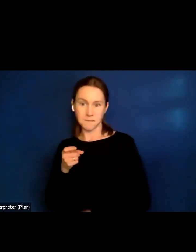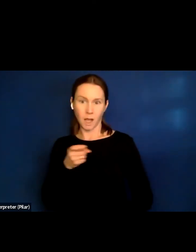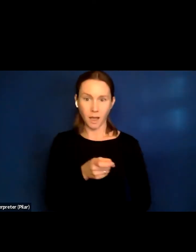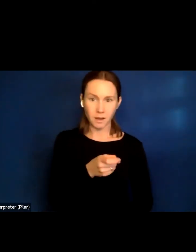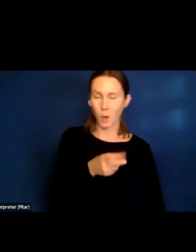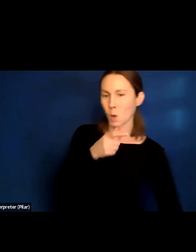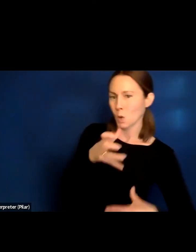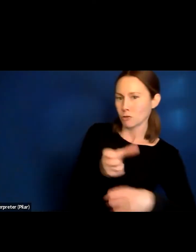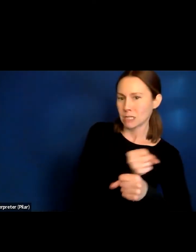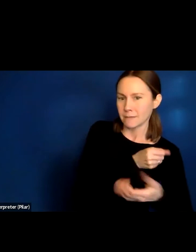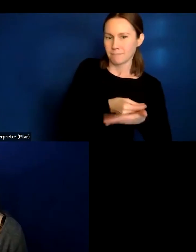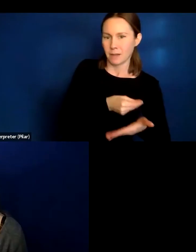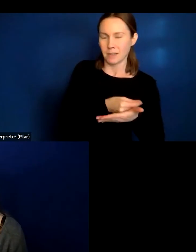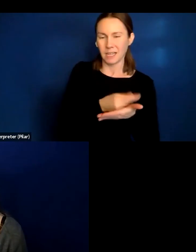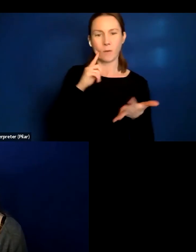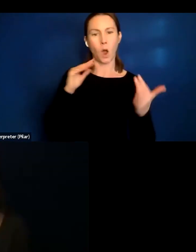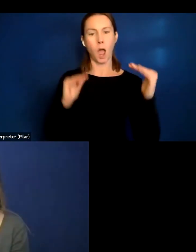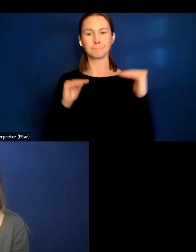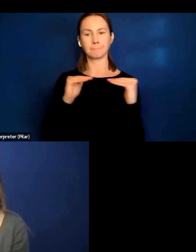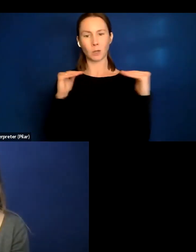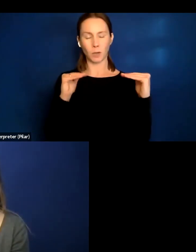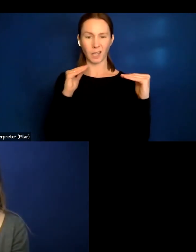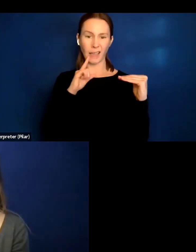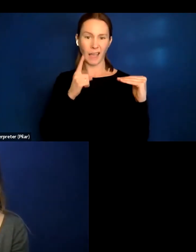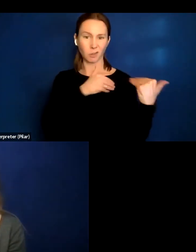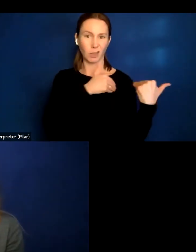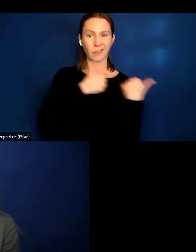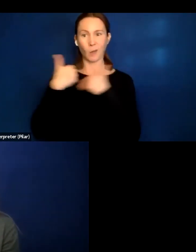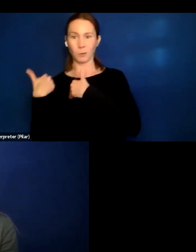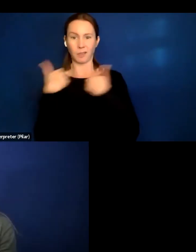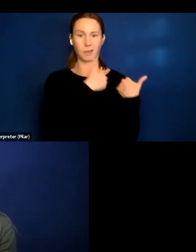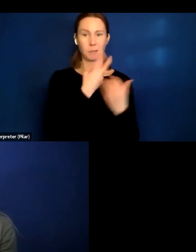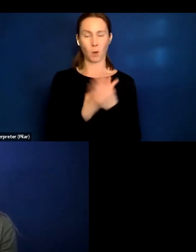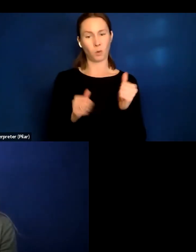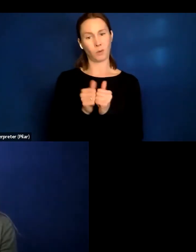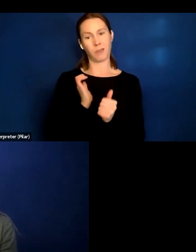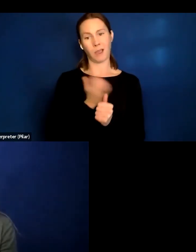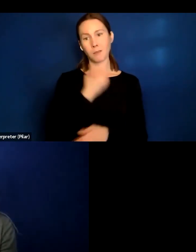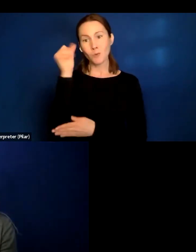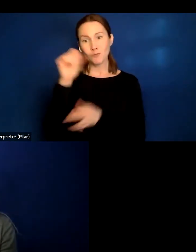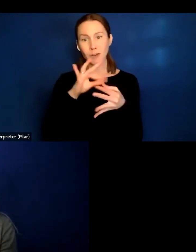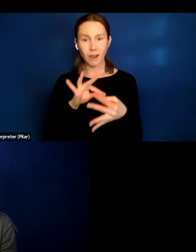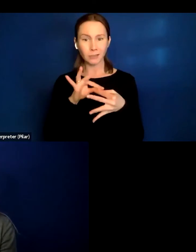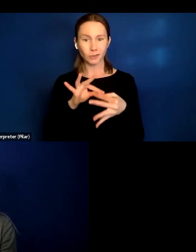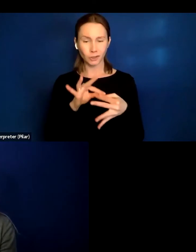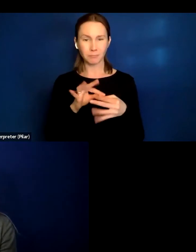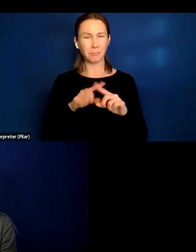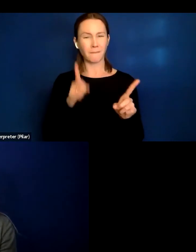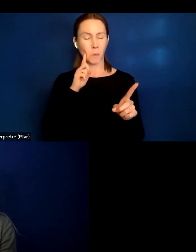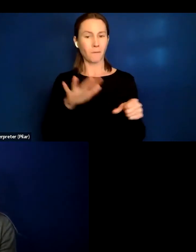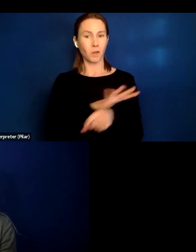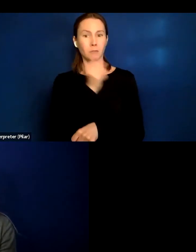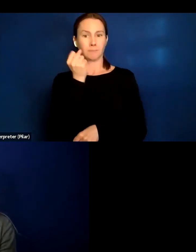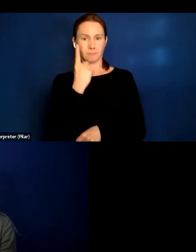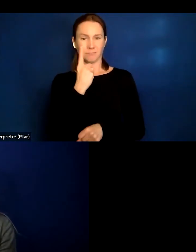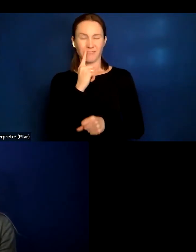towards greater equity and mutual accountability in our relationships with movements. But I believe to fully live into the values